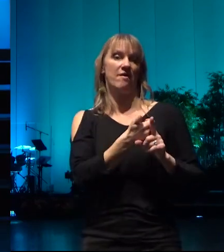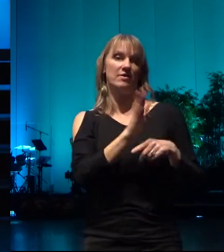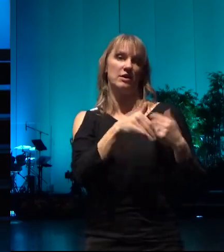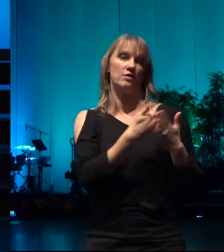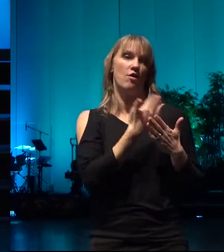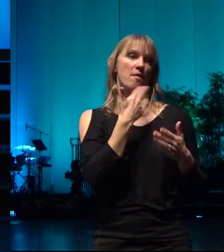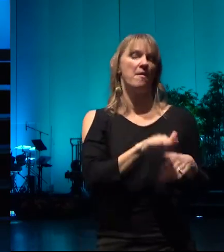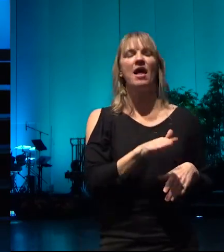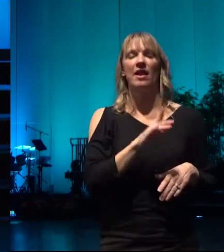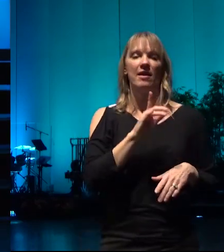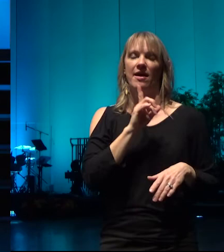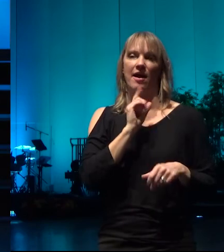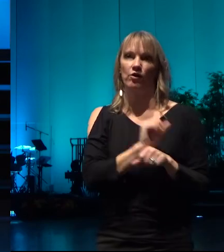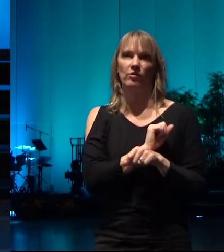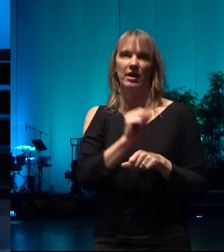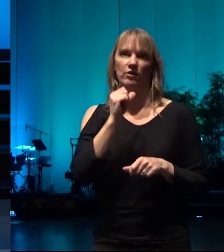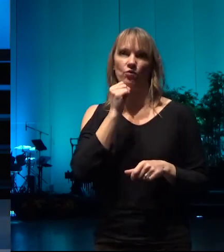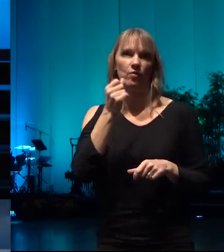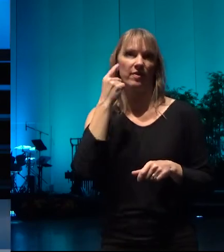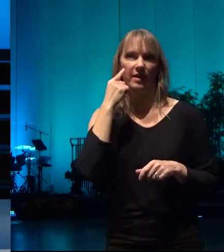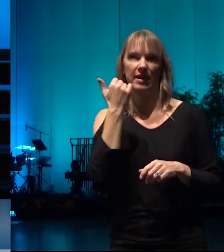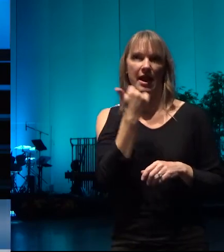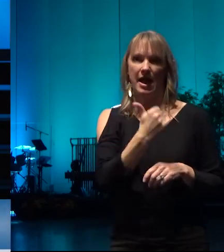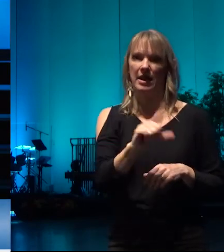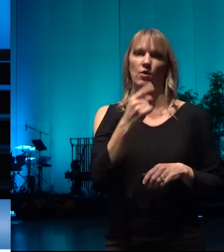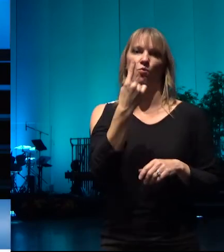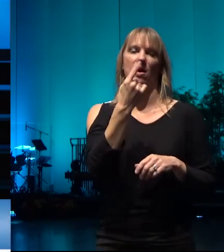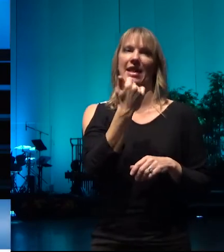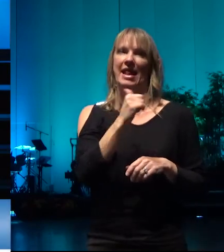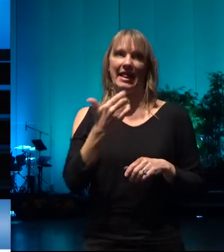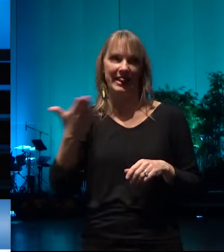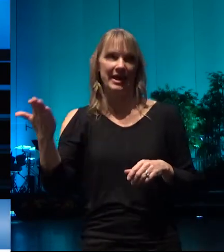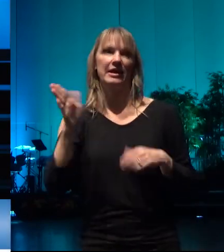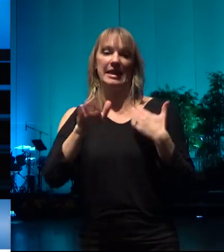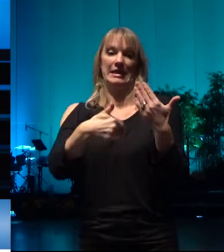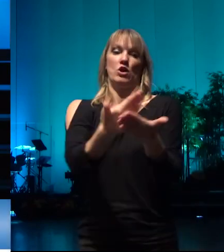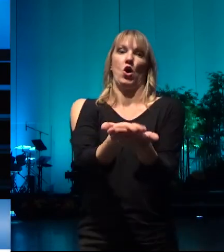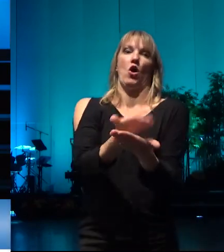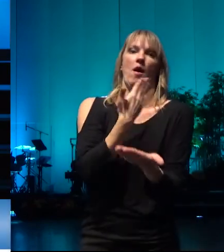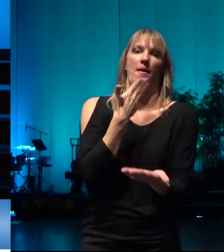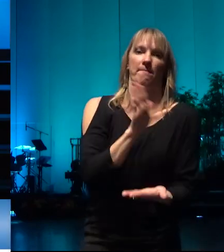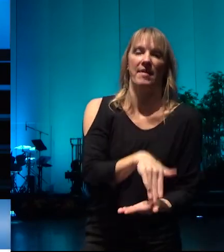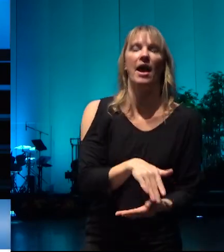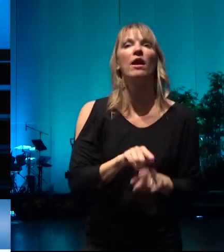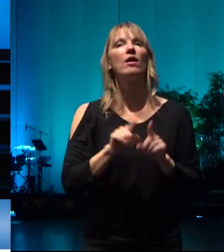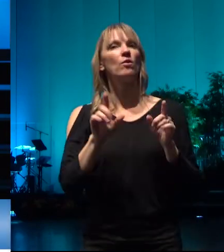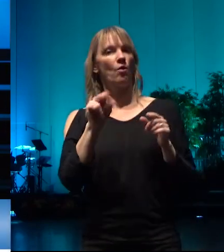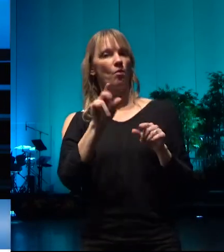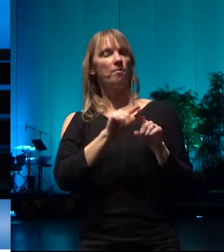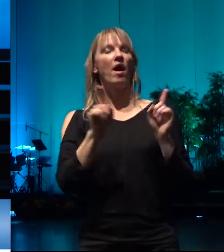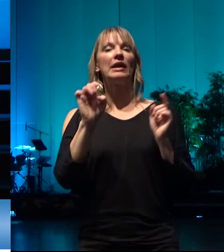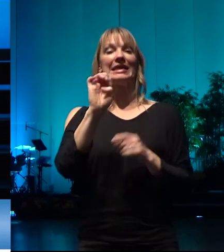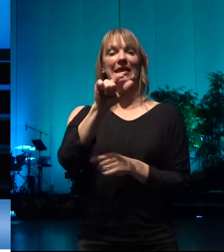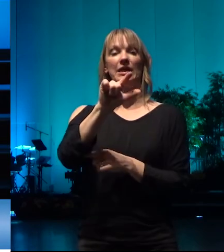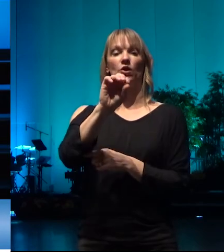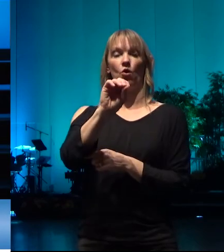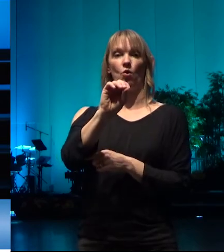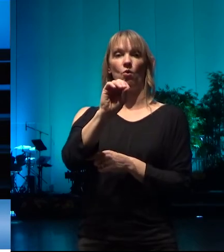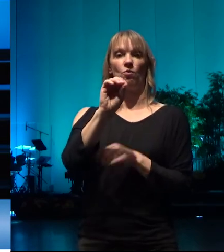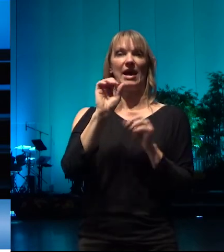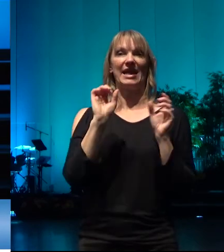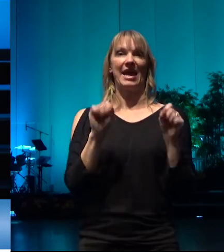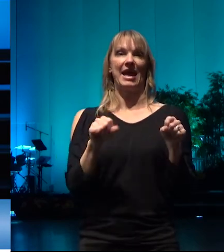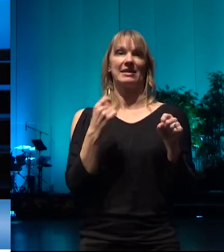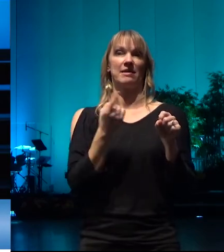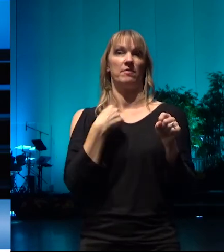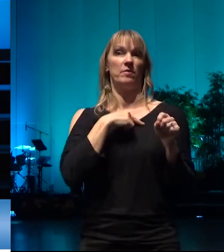of us is all bad. In fact, I don't think anything or anyone is all bad or all good. It's just that the ego